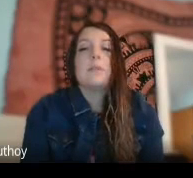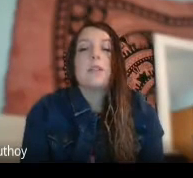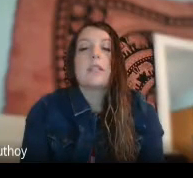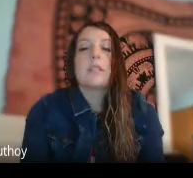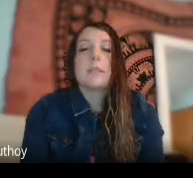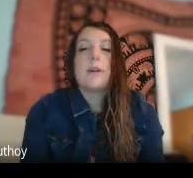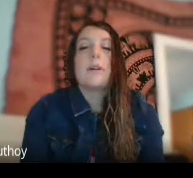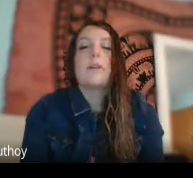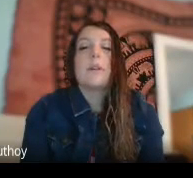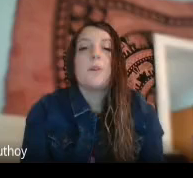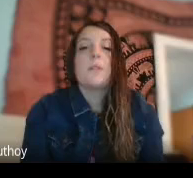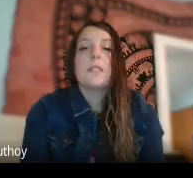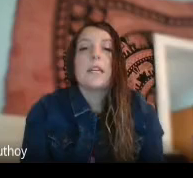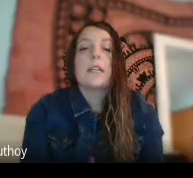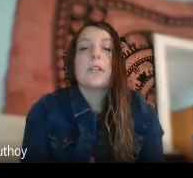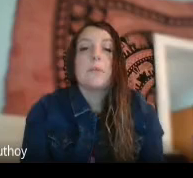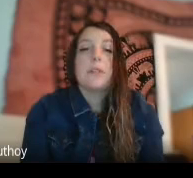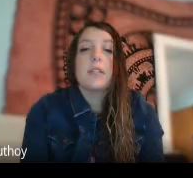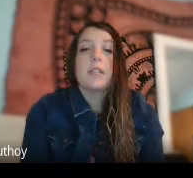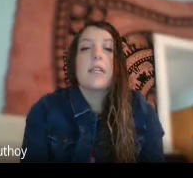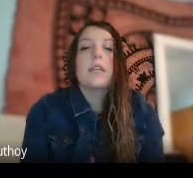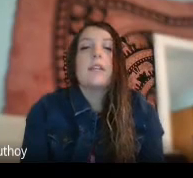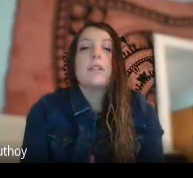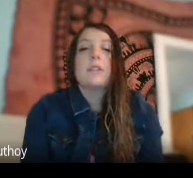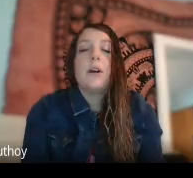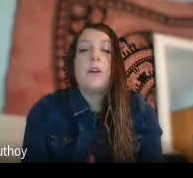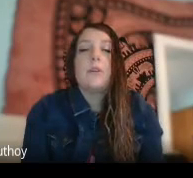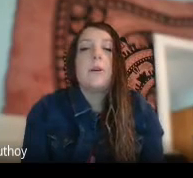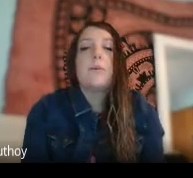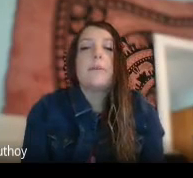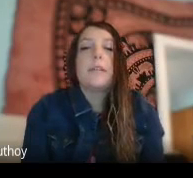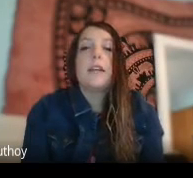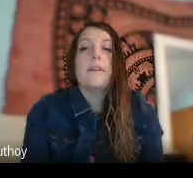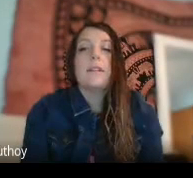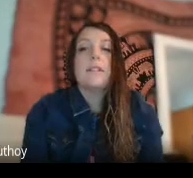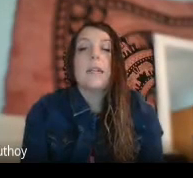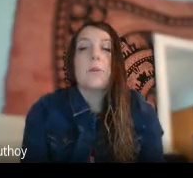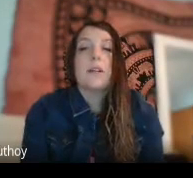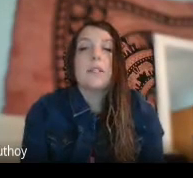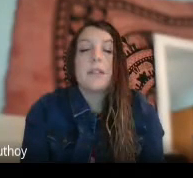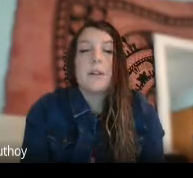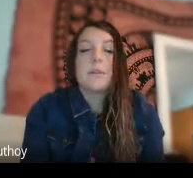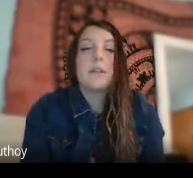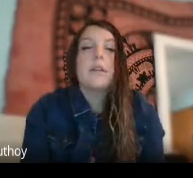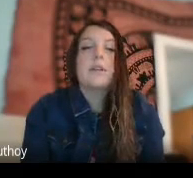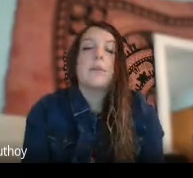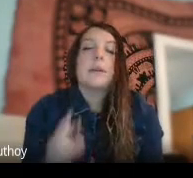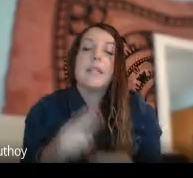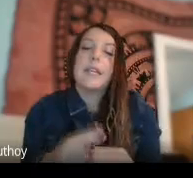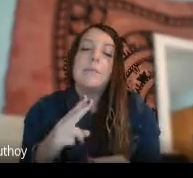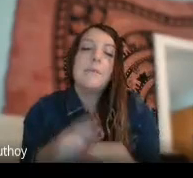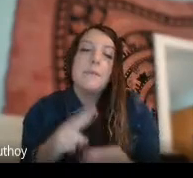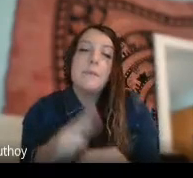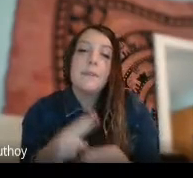Deaf community is a small, close-knit community. So when meeting others, they want to know